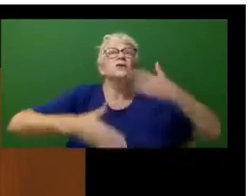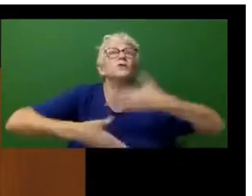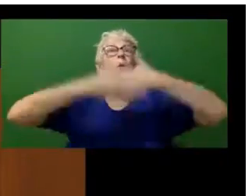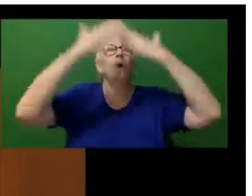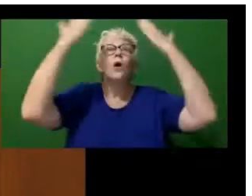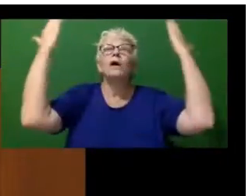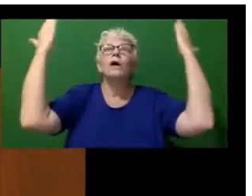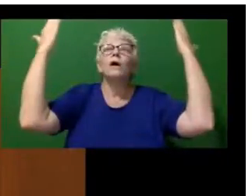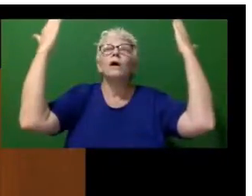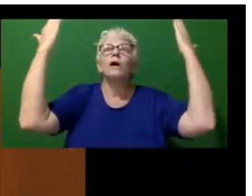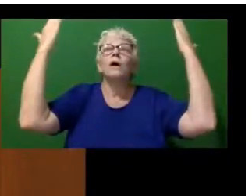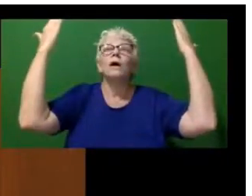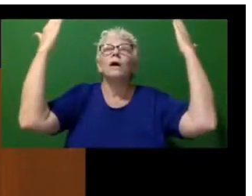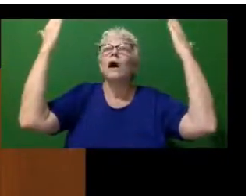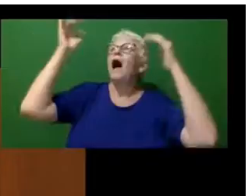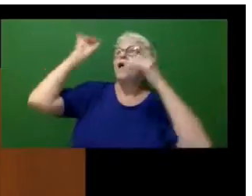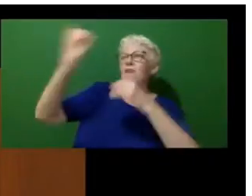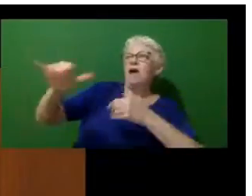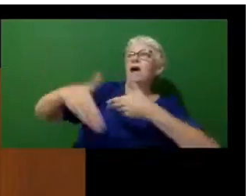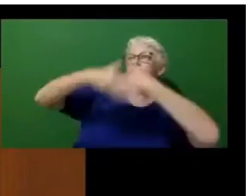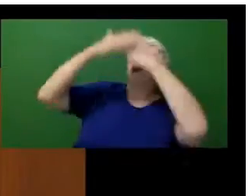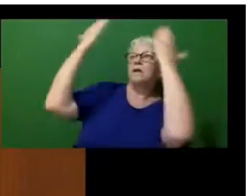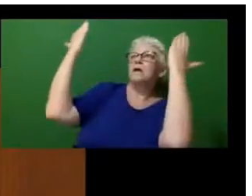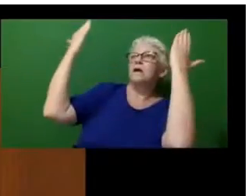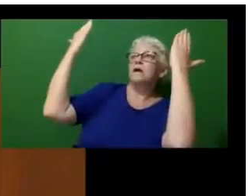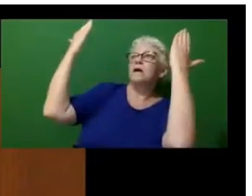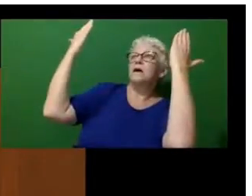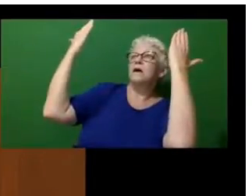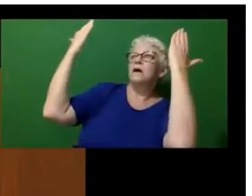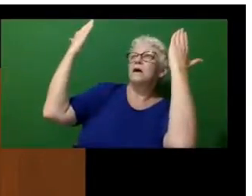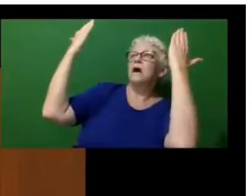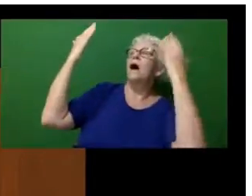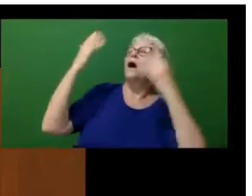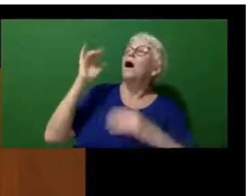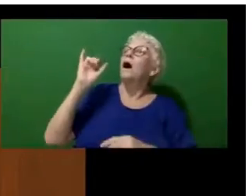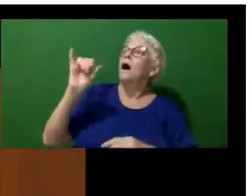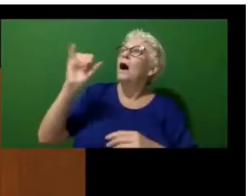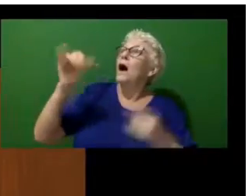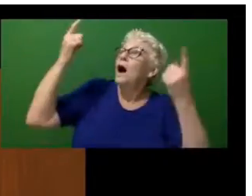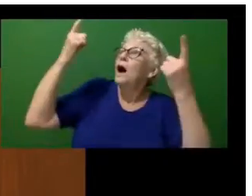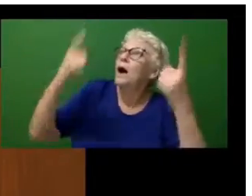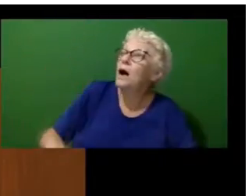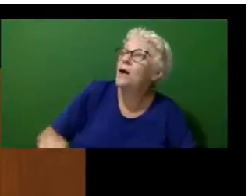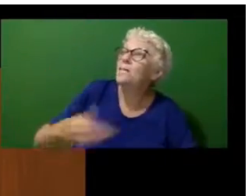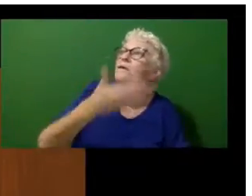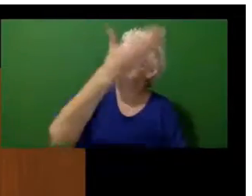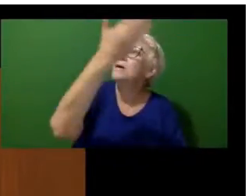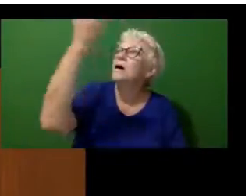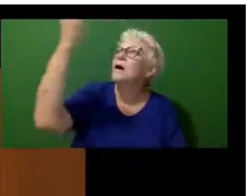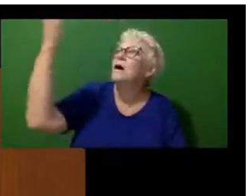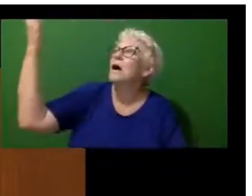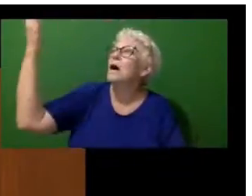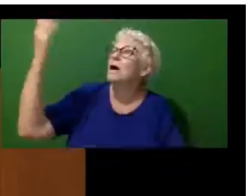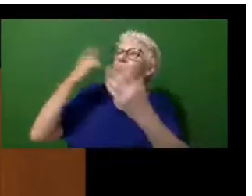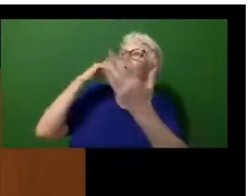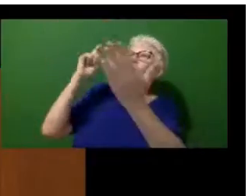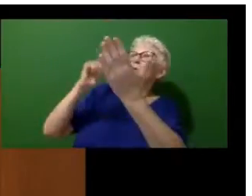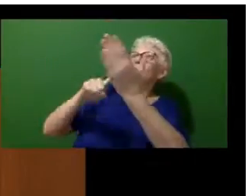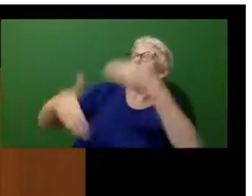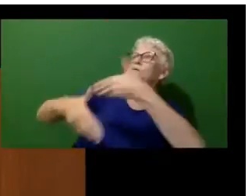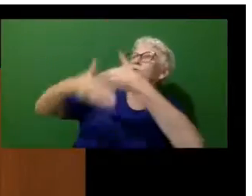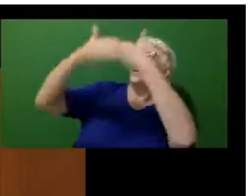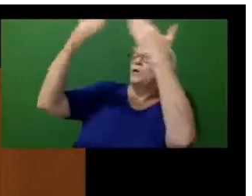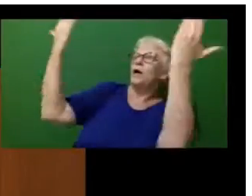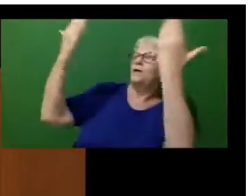yehi or, v'yehi or, v'yar Elohim,